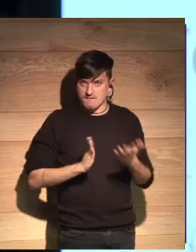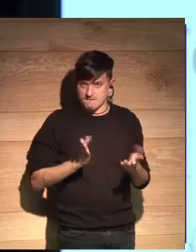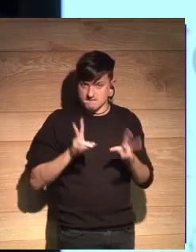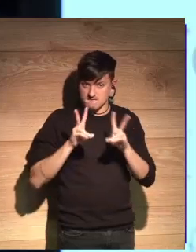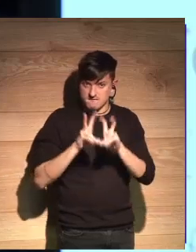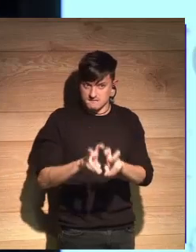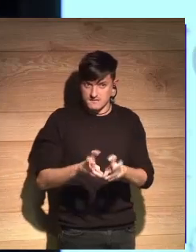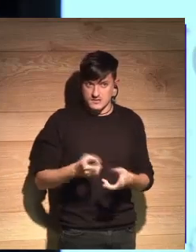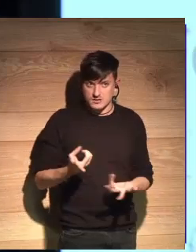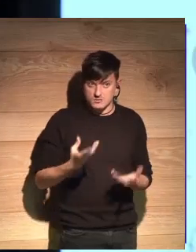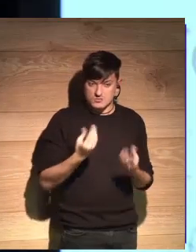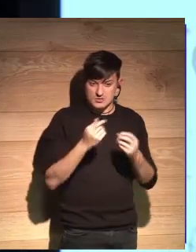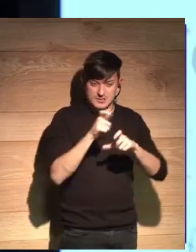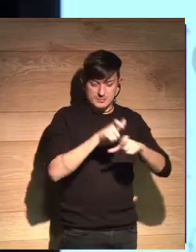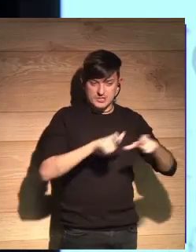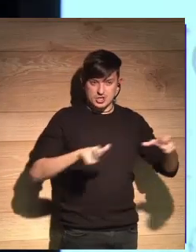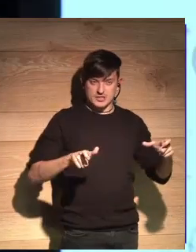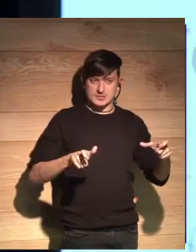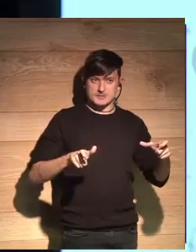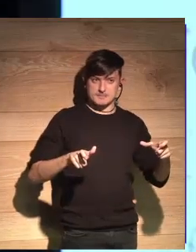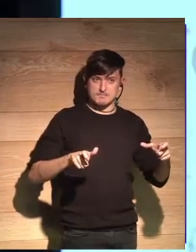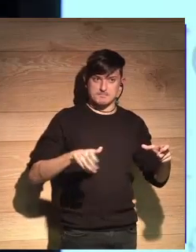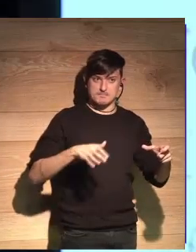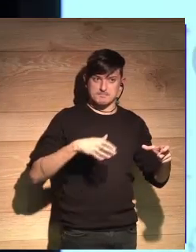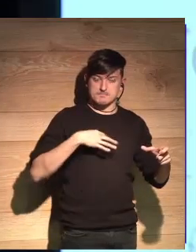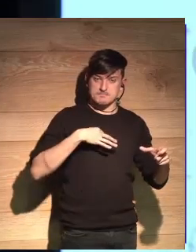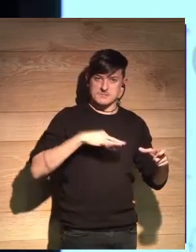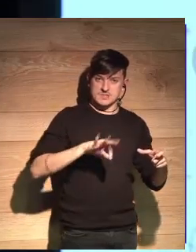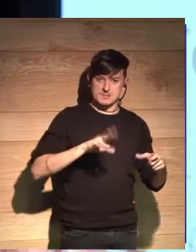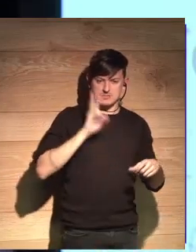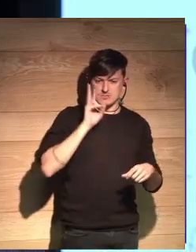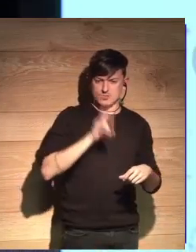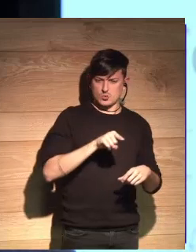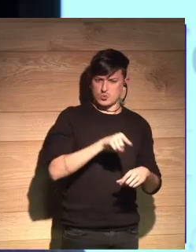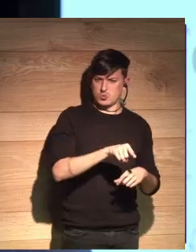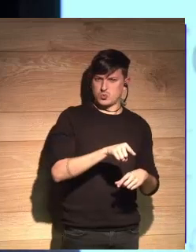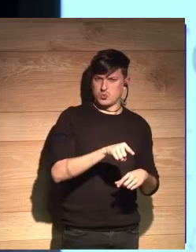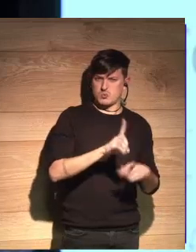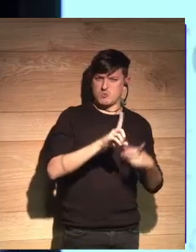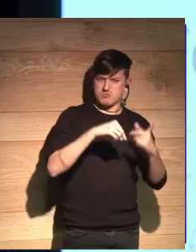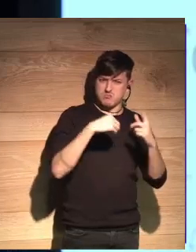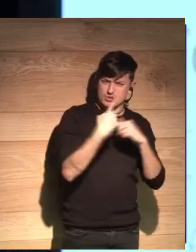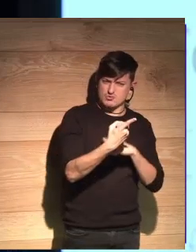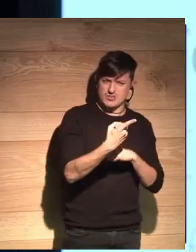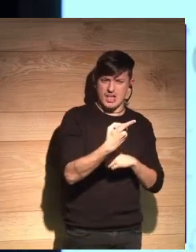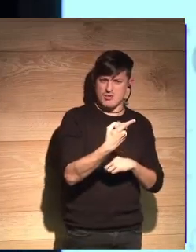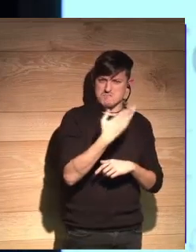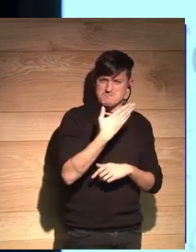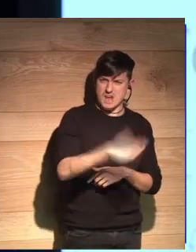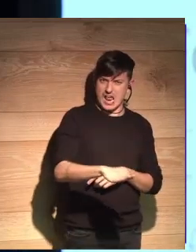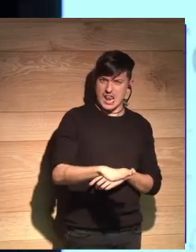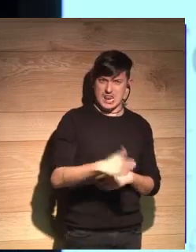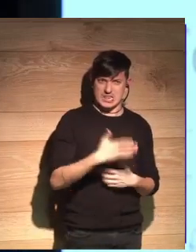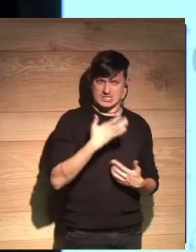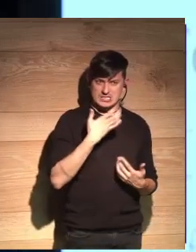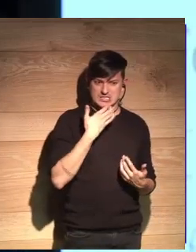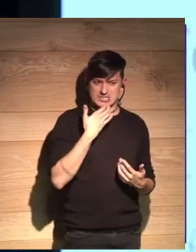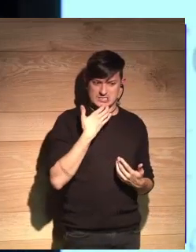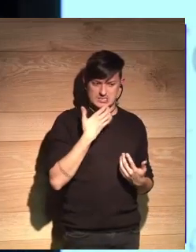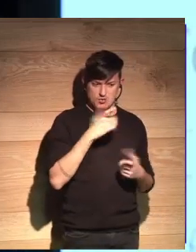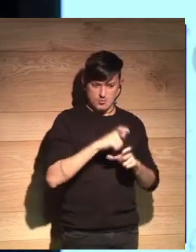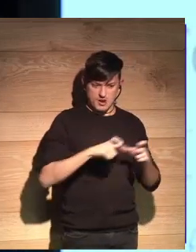ways this could go badly wrong. What if we get a society where we're all immortal and bored? What if we get a society where bad rulers